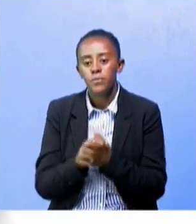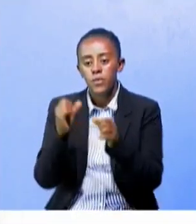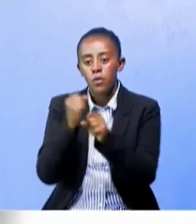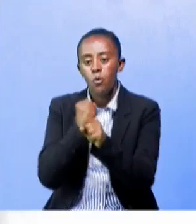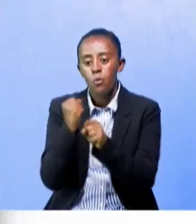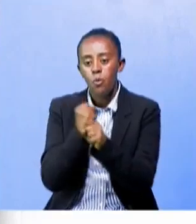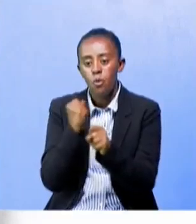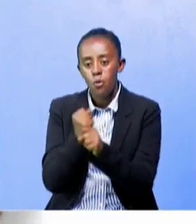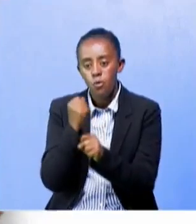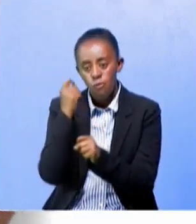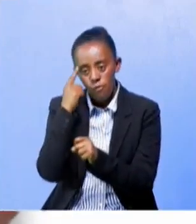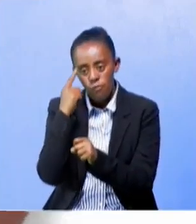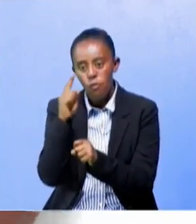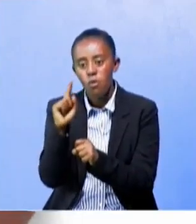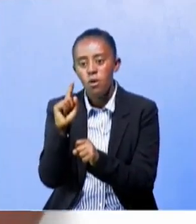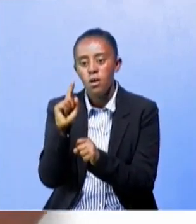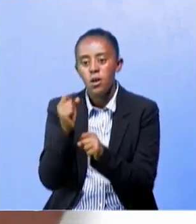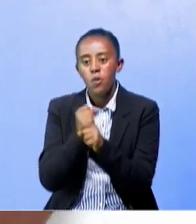for